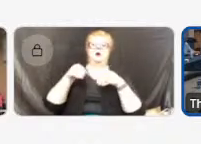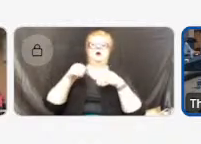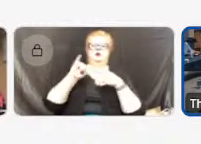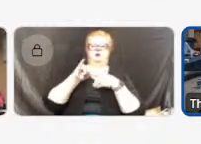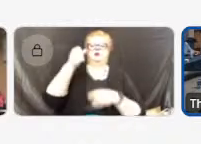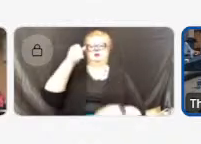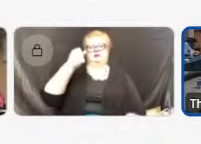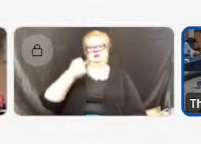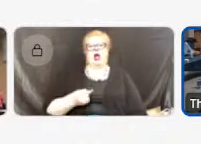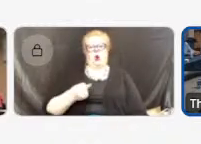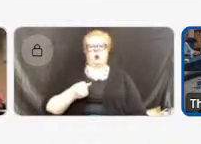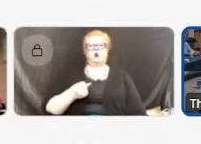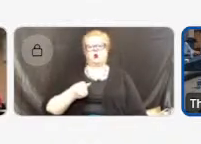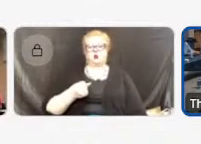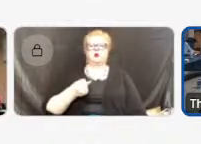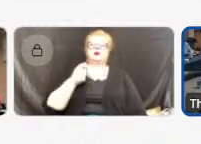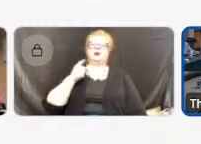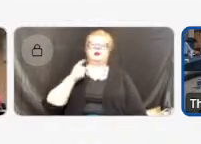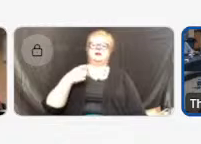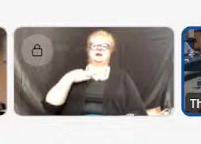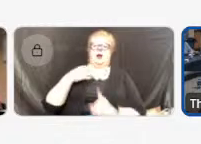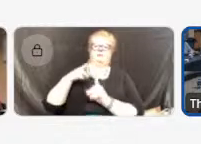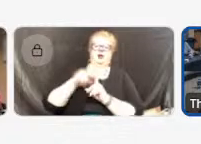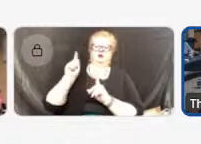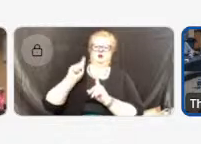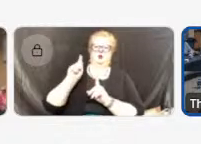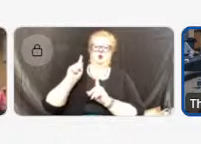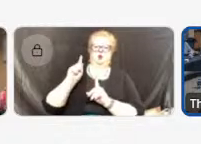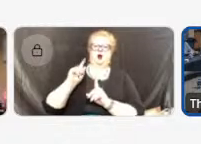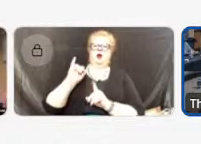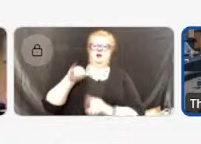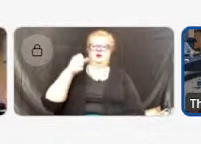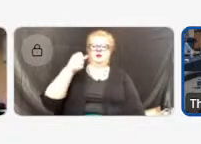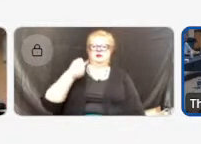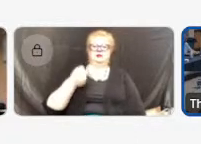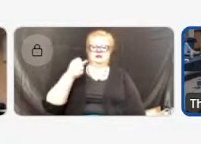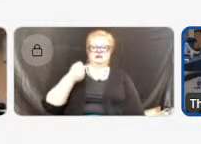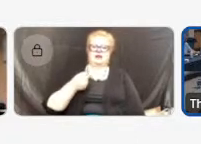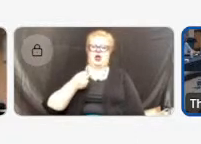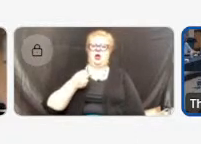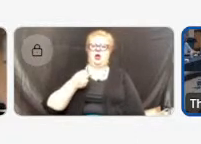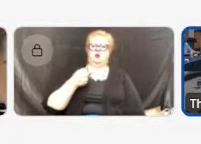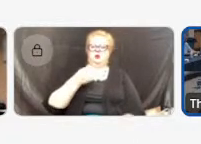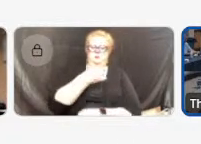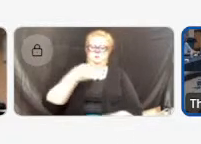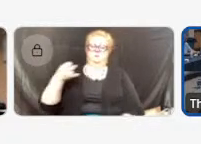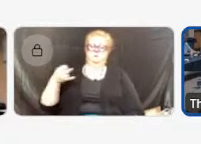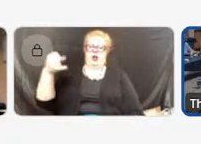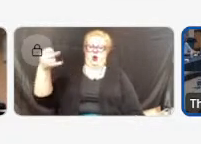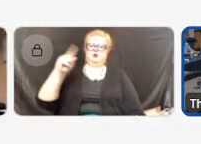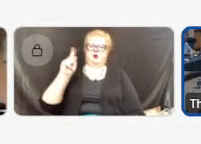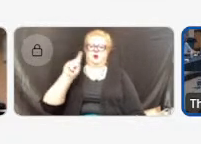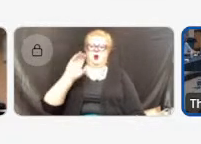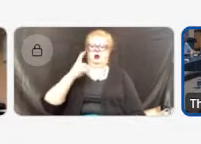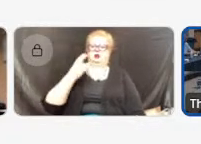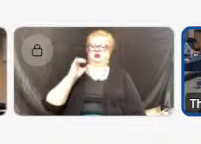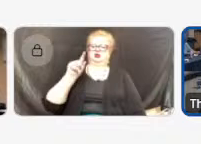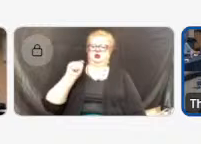And this, where this application is the southern, basically the southern boundary of where that commercial extends down Chico